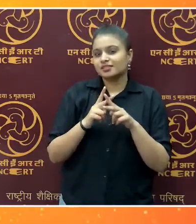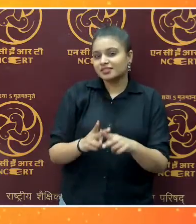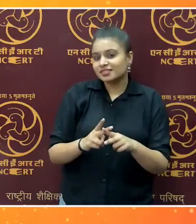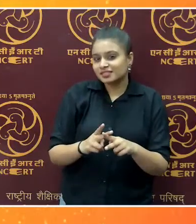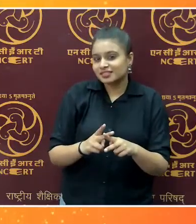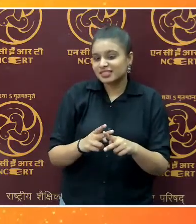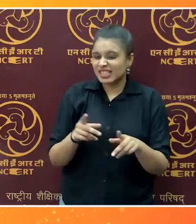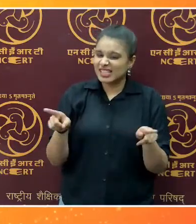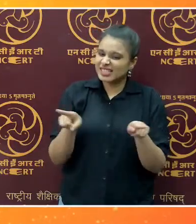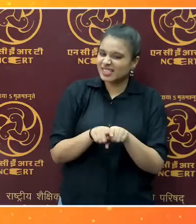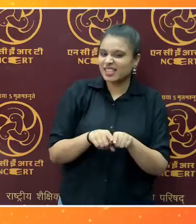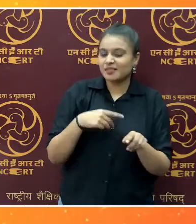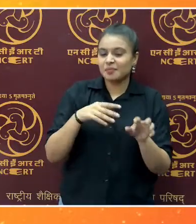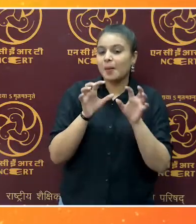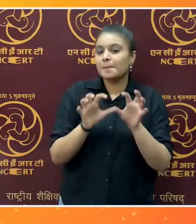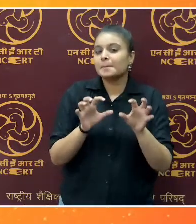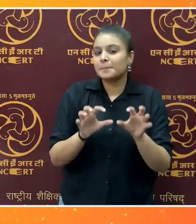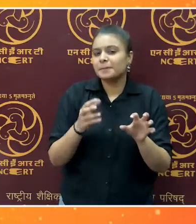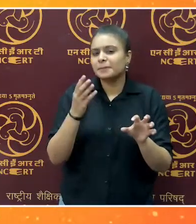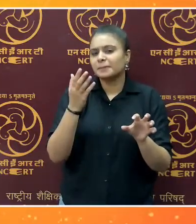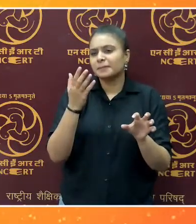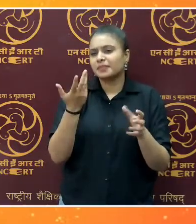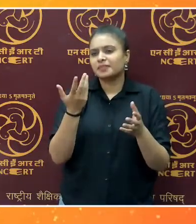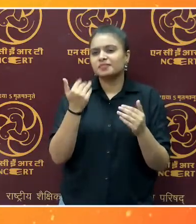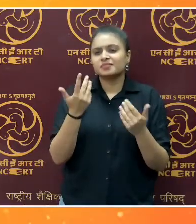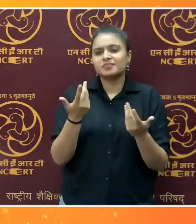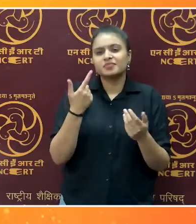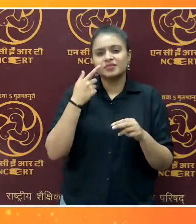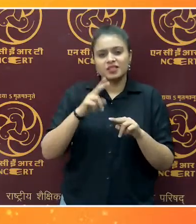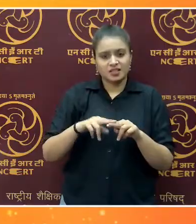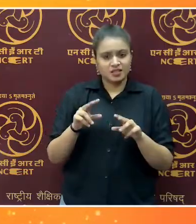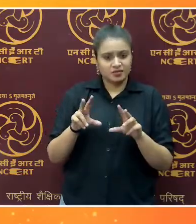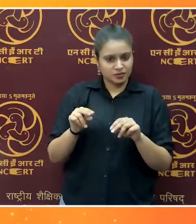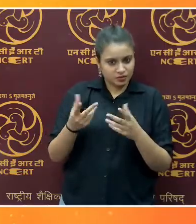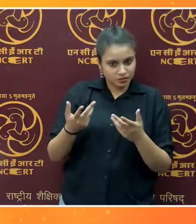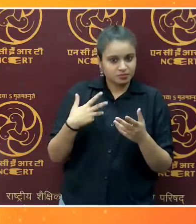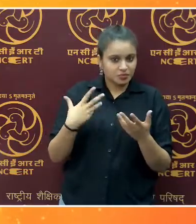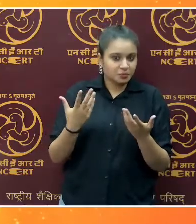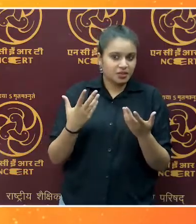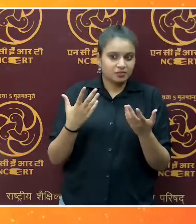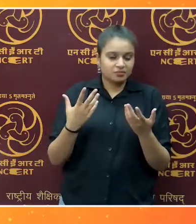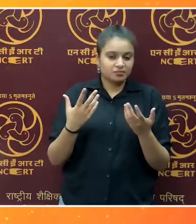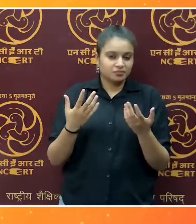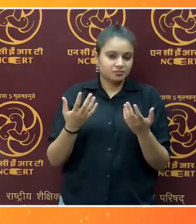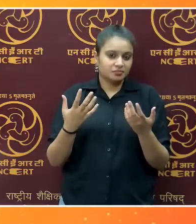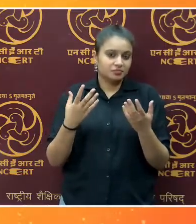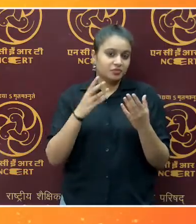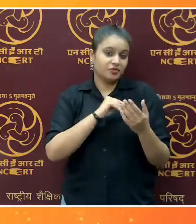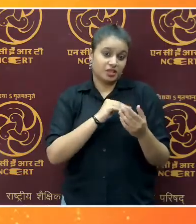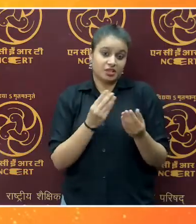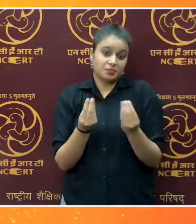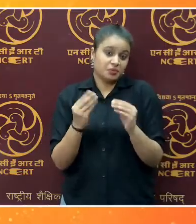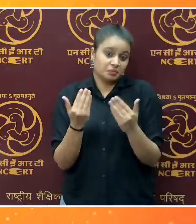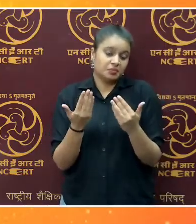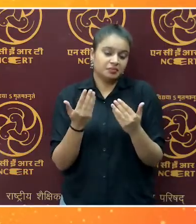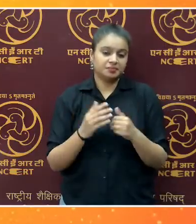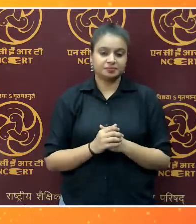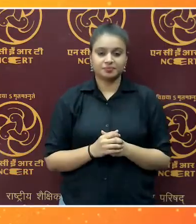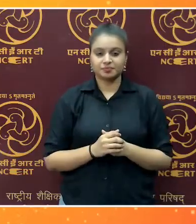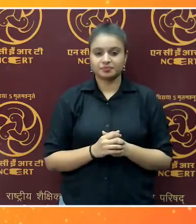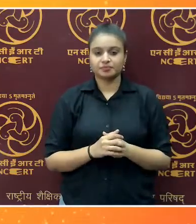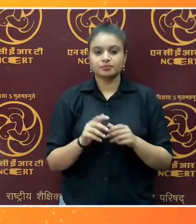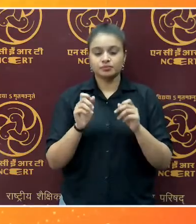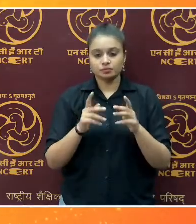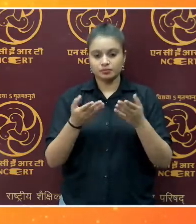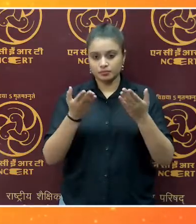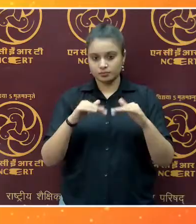the time and not bark on others unnecessarily? Okay, You're that's a making good them question. It's a great question. Okay, Yeah.